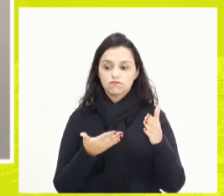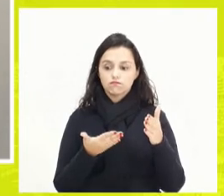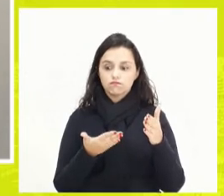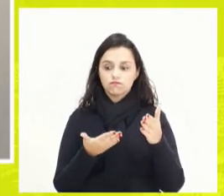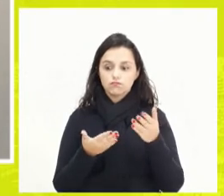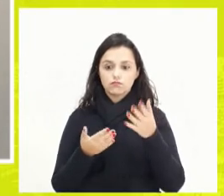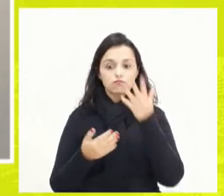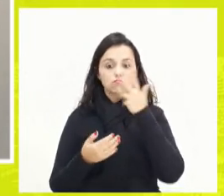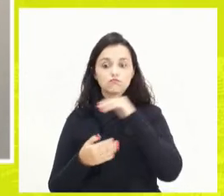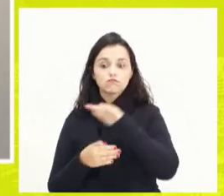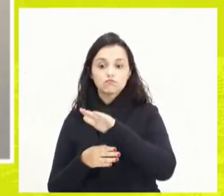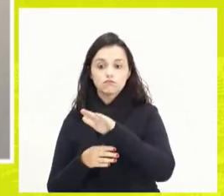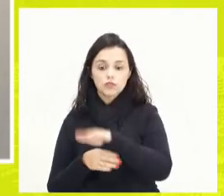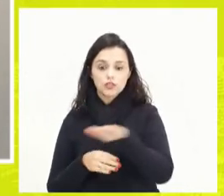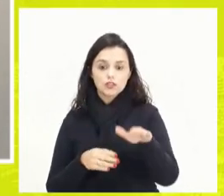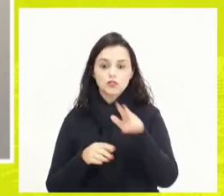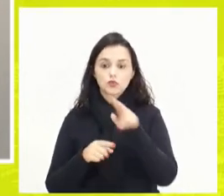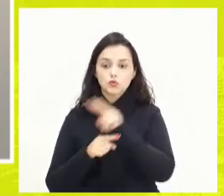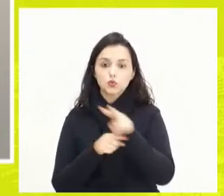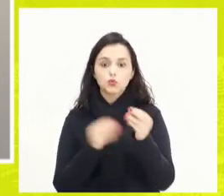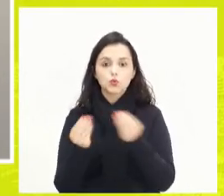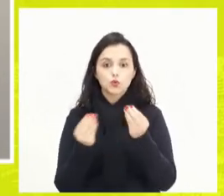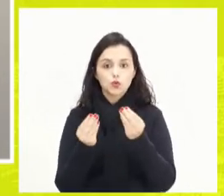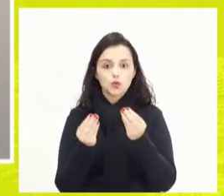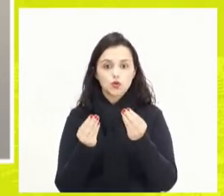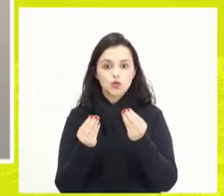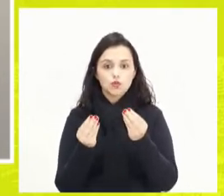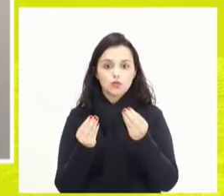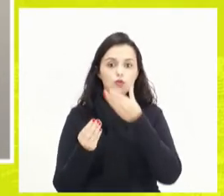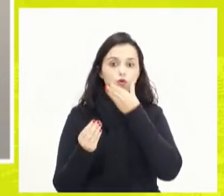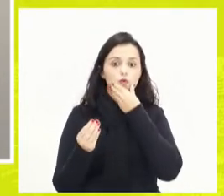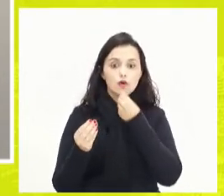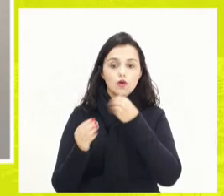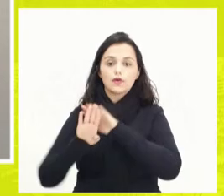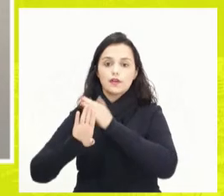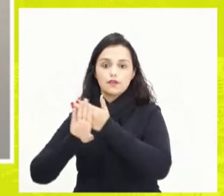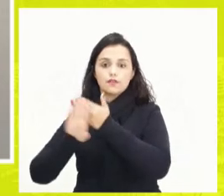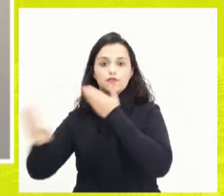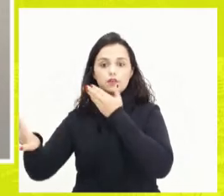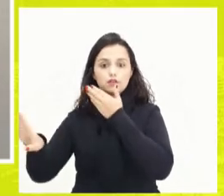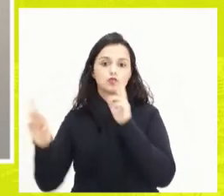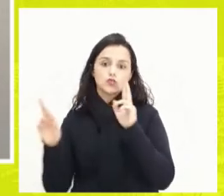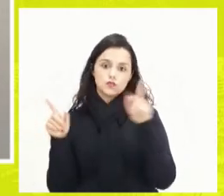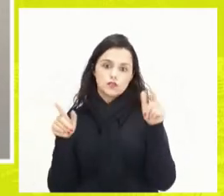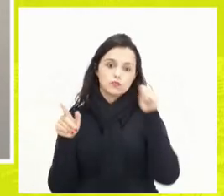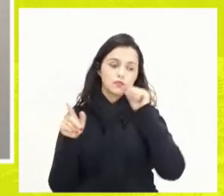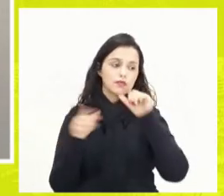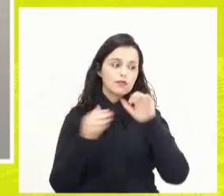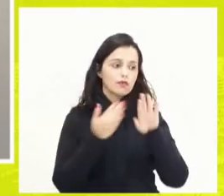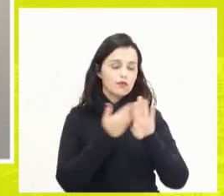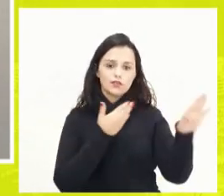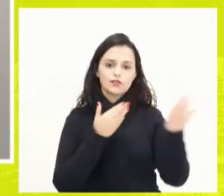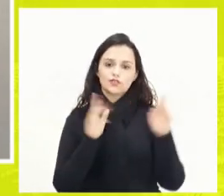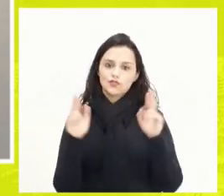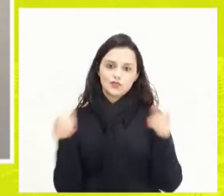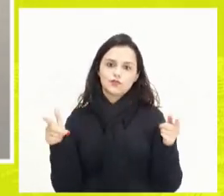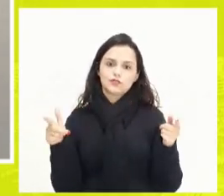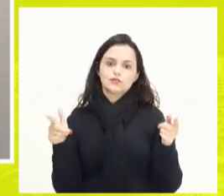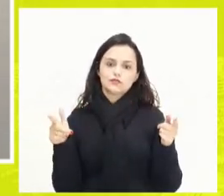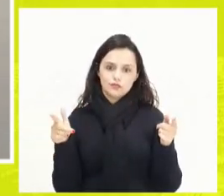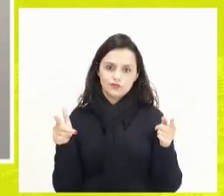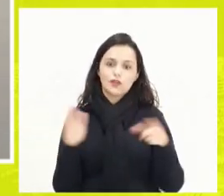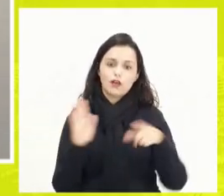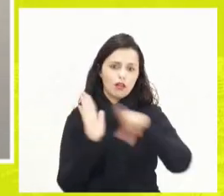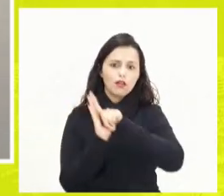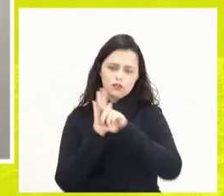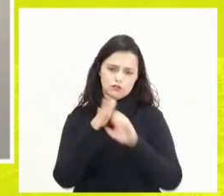activities regarding kids men and women have different leaves from work based on legal aspects